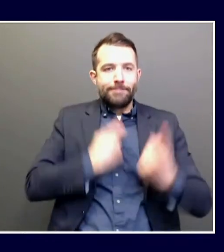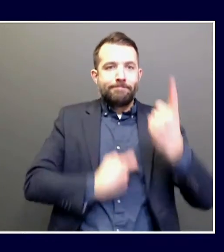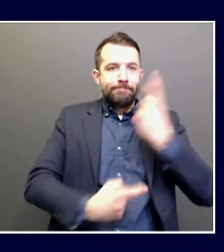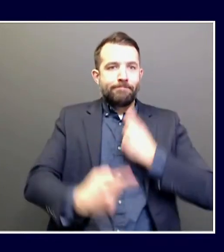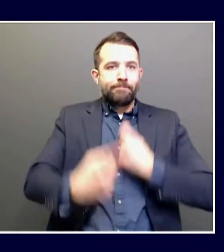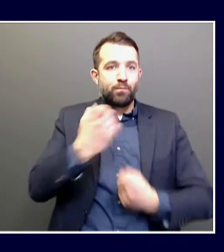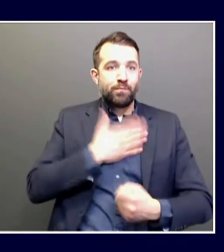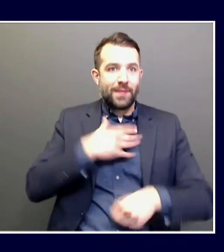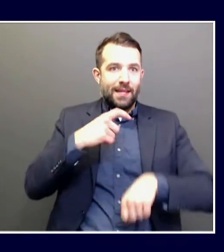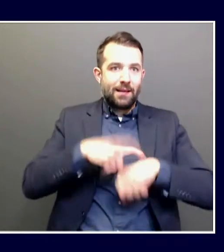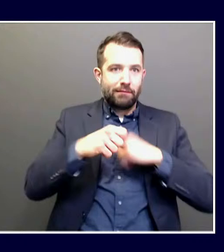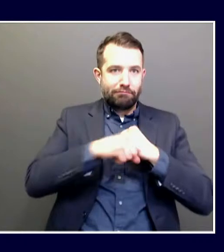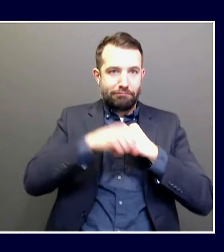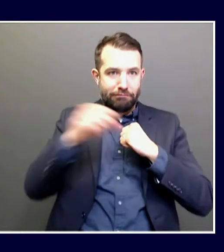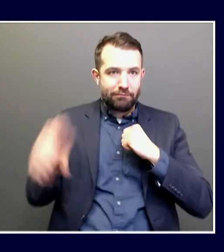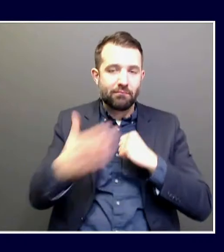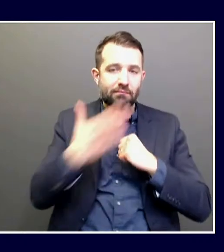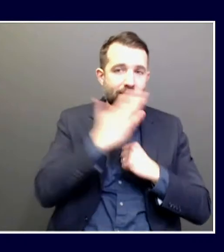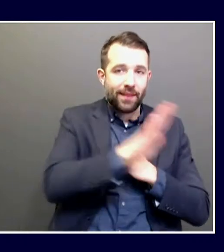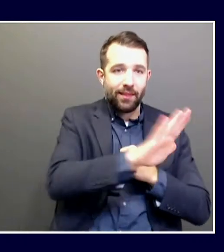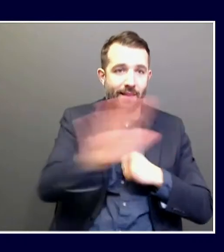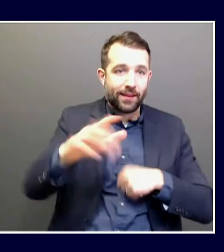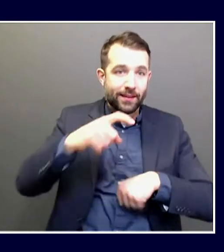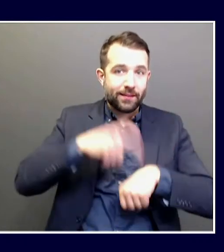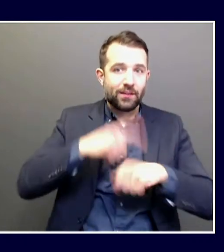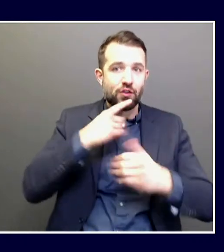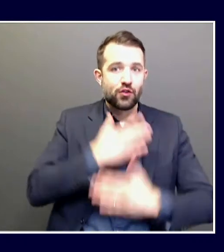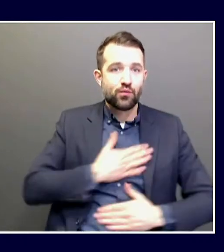you all for your time today. Very much appreciate it. I look